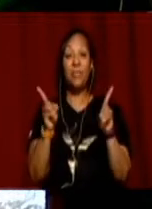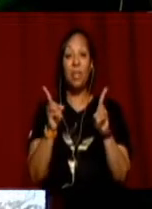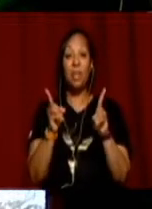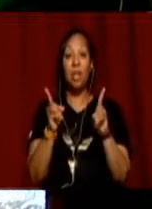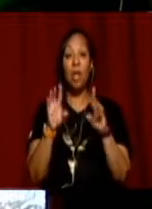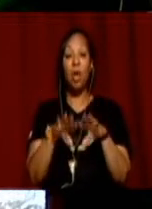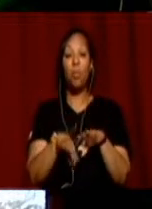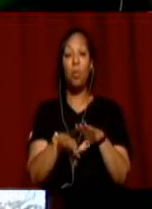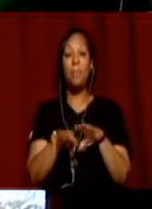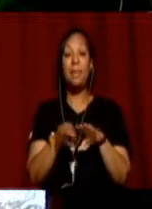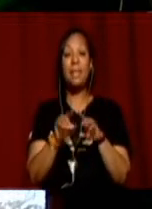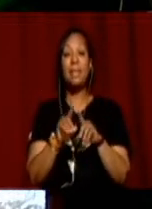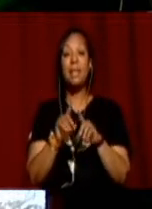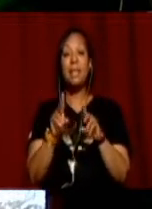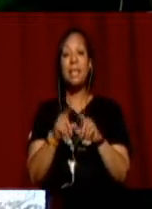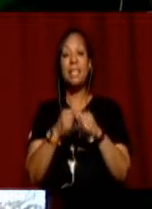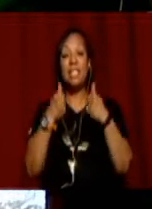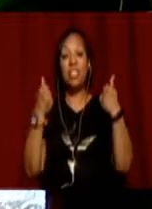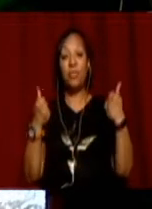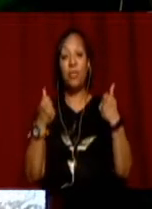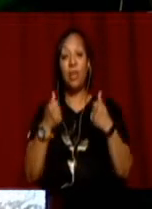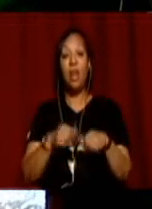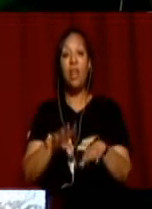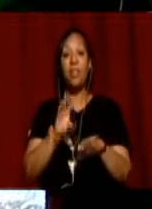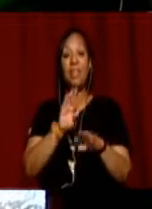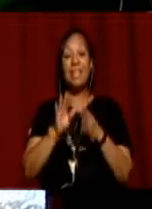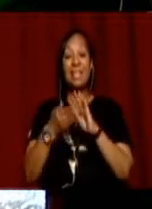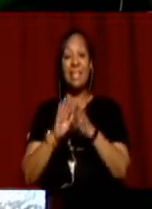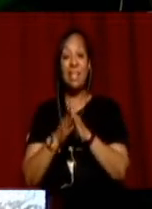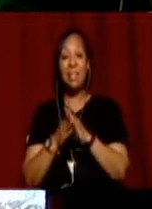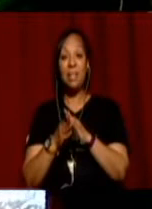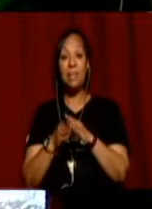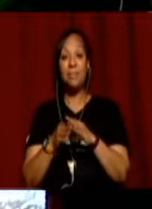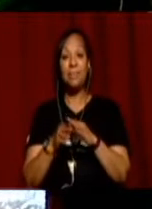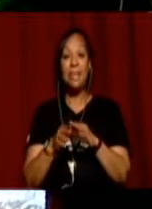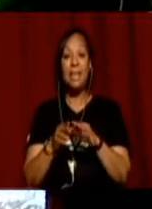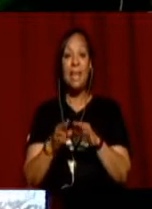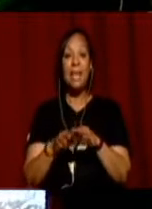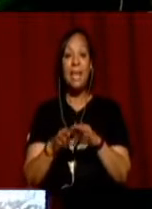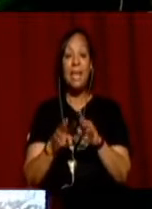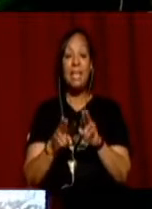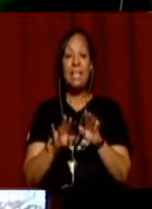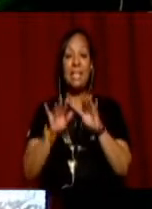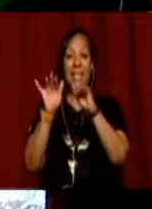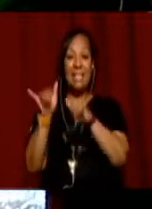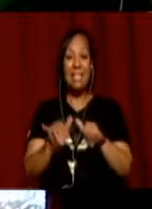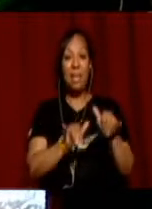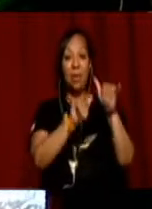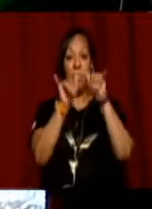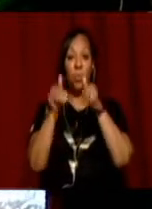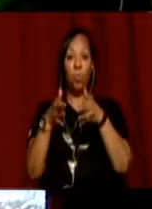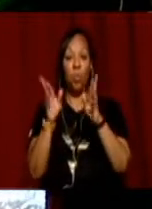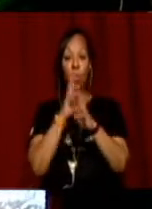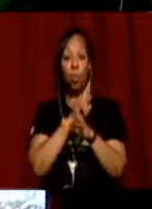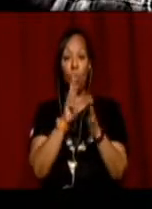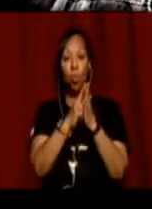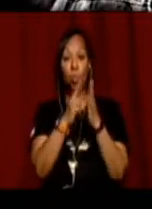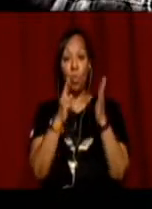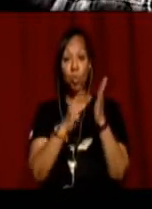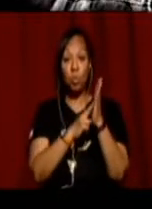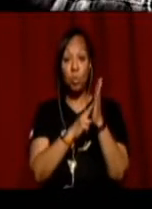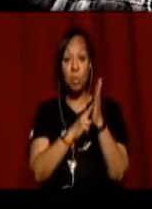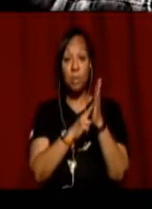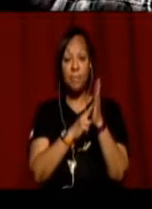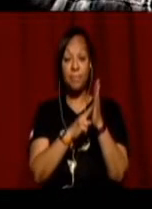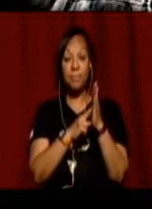opening up the city other than the date that it starts? I mean, is it basically parallel, the same rules for opening the city as opening